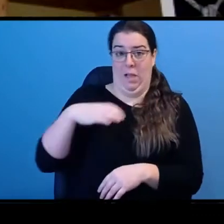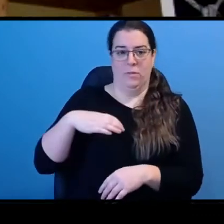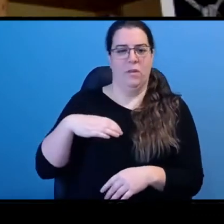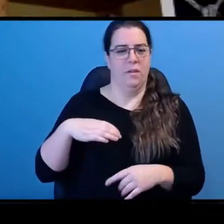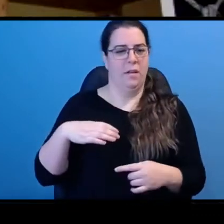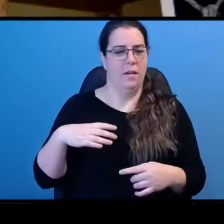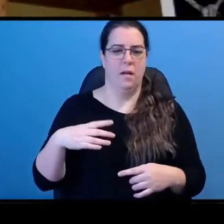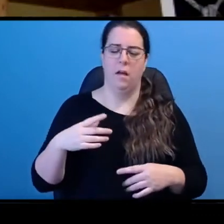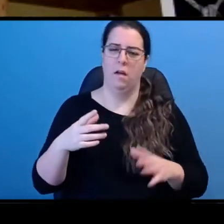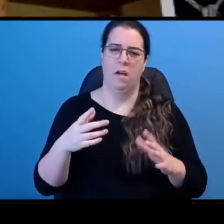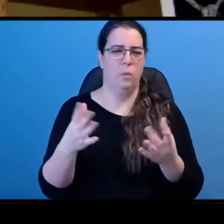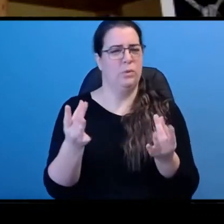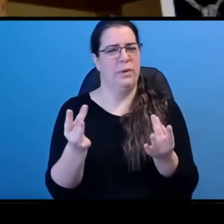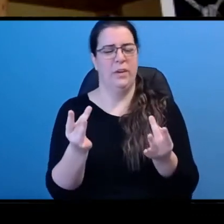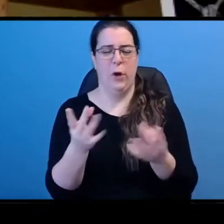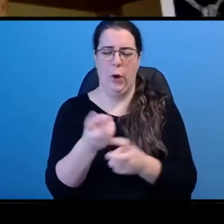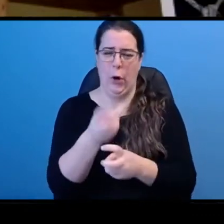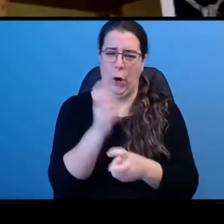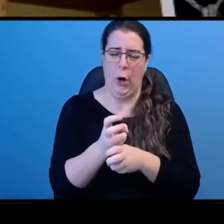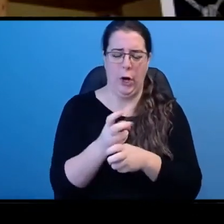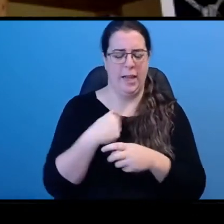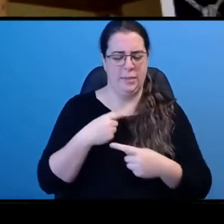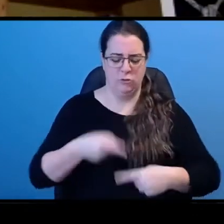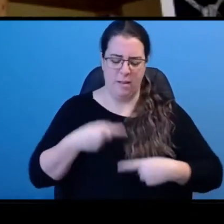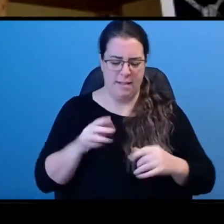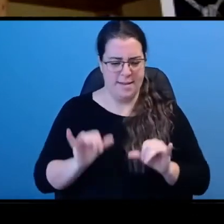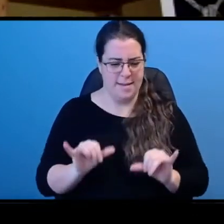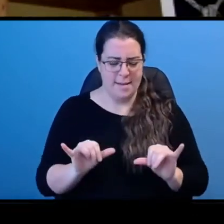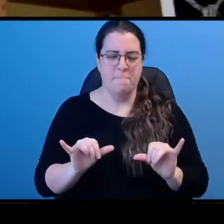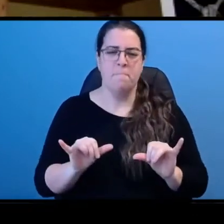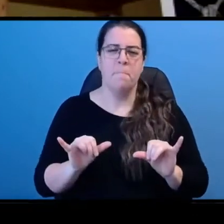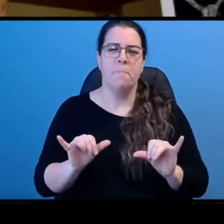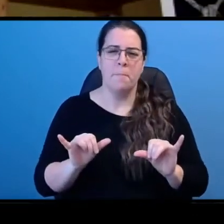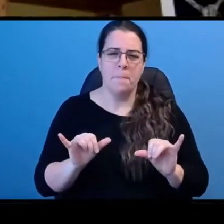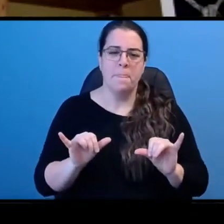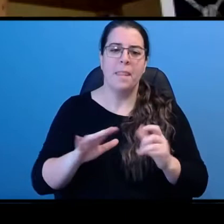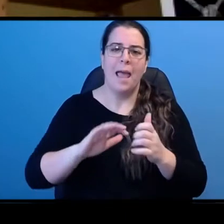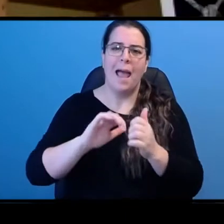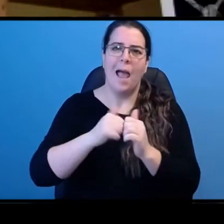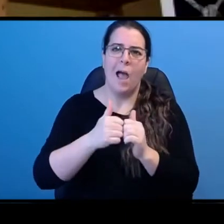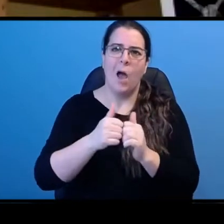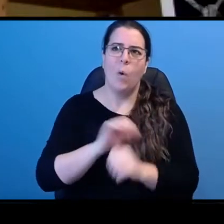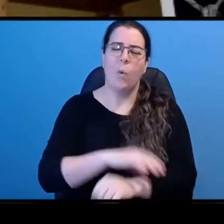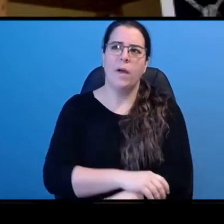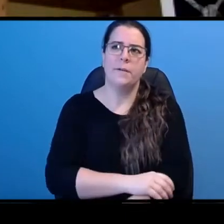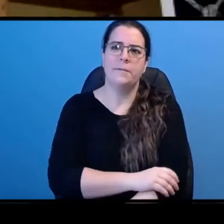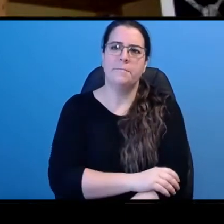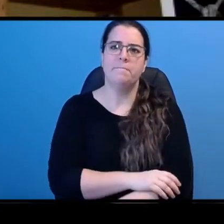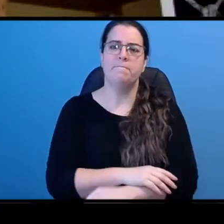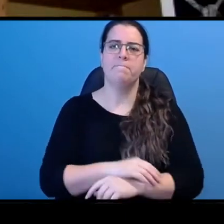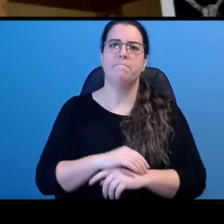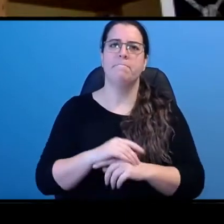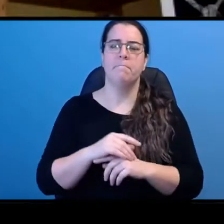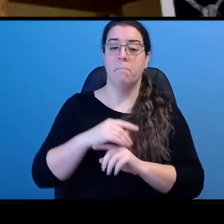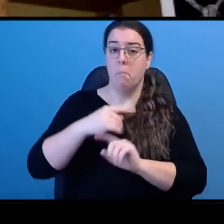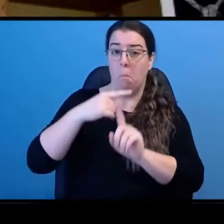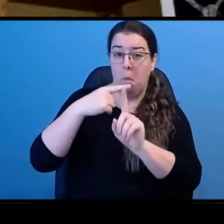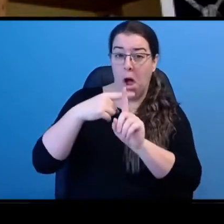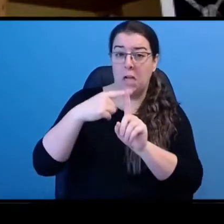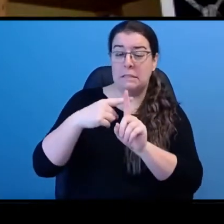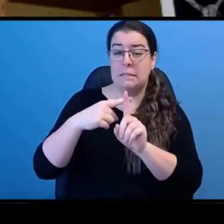this so much, is using positive, forward-thinking language in that